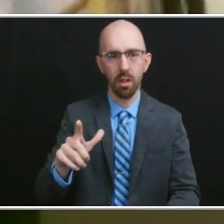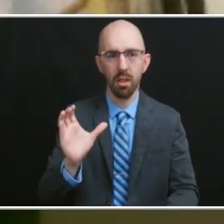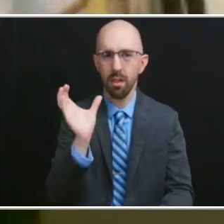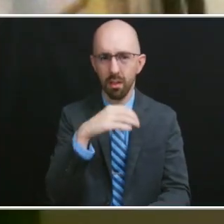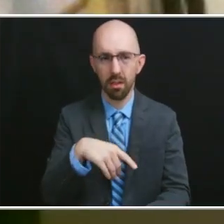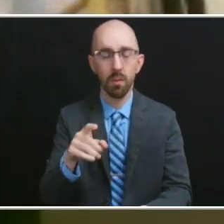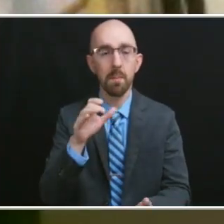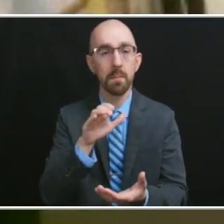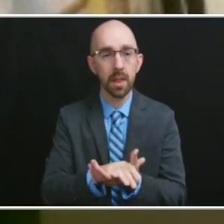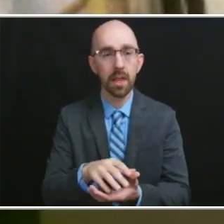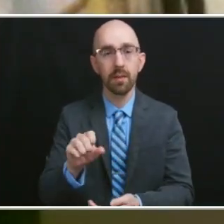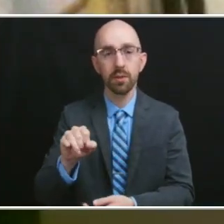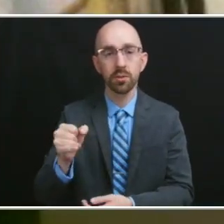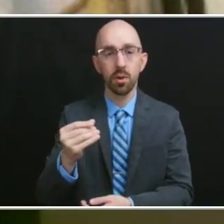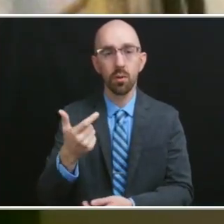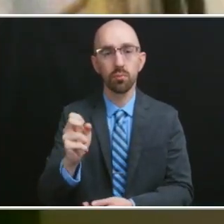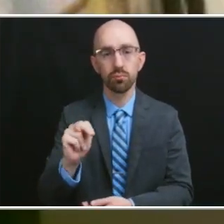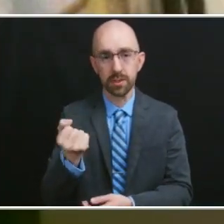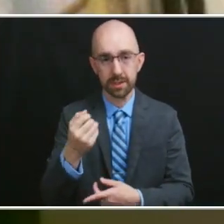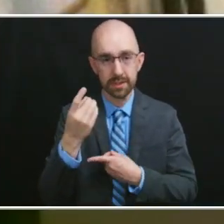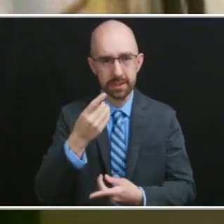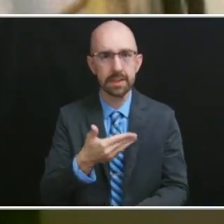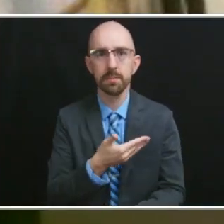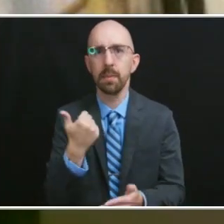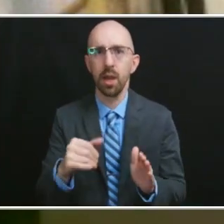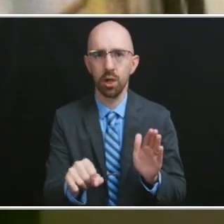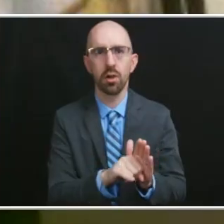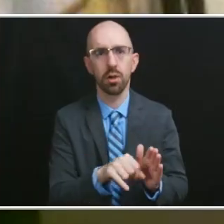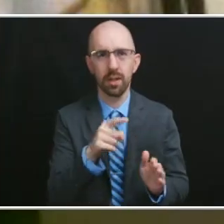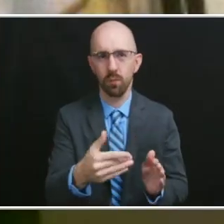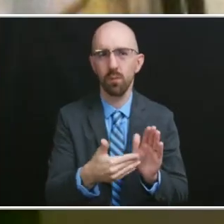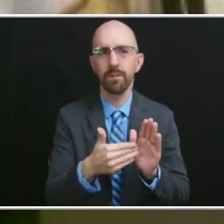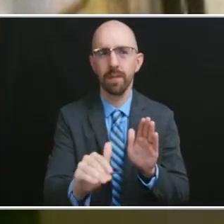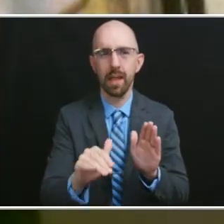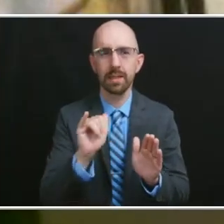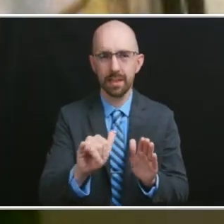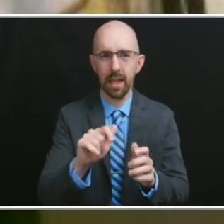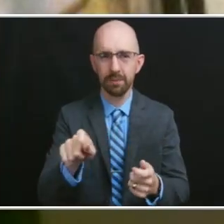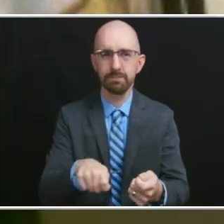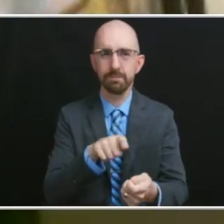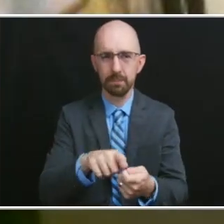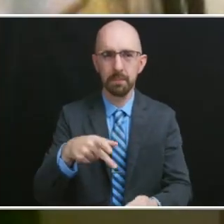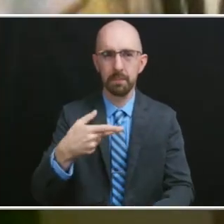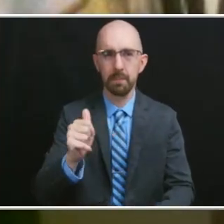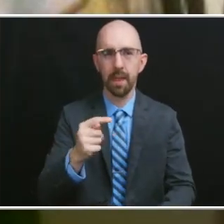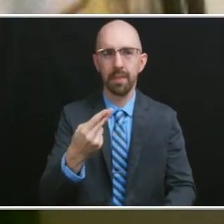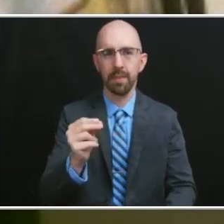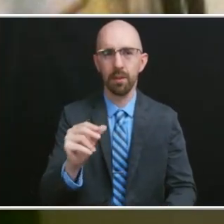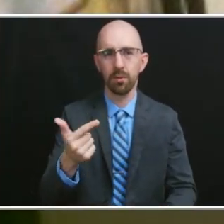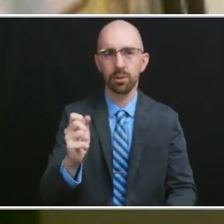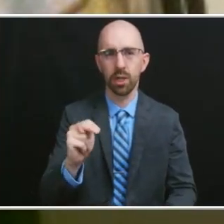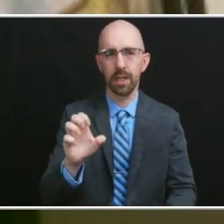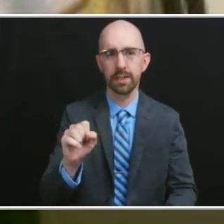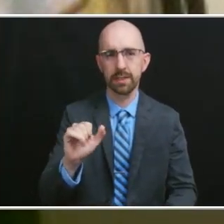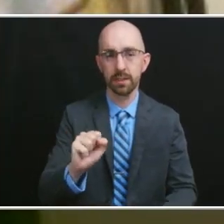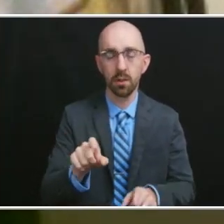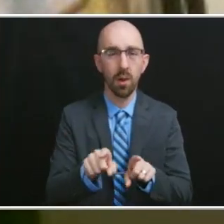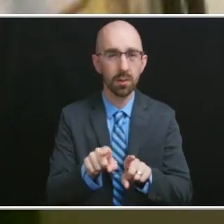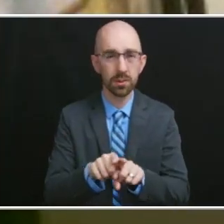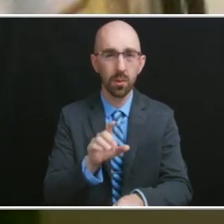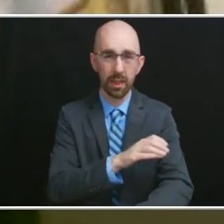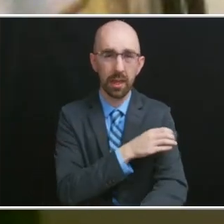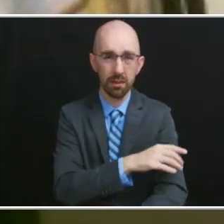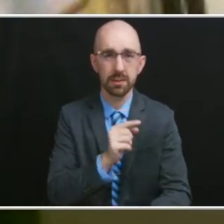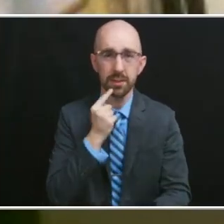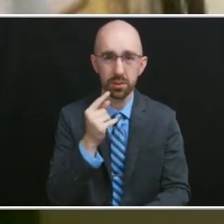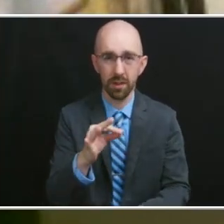term Sjögren's disease is far better, as it reflects the defined pathogenesis and also the clinical seriousness of the disease. The